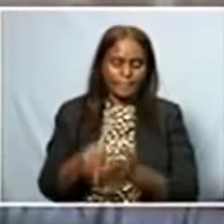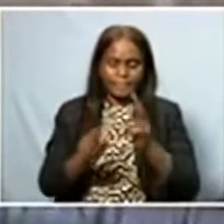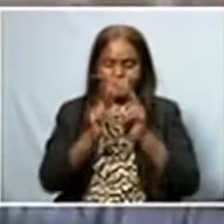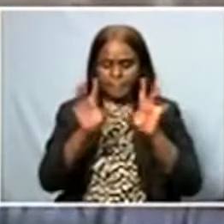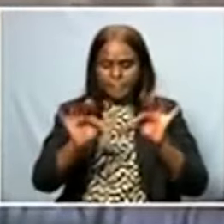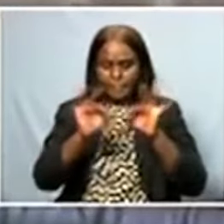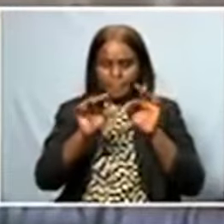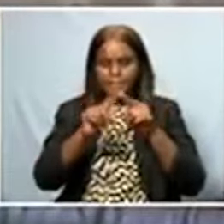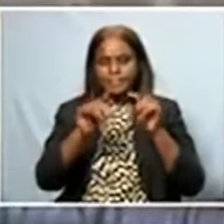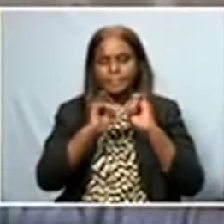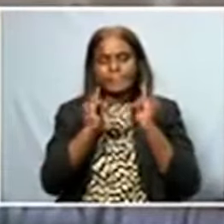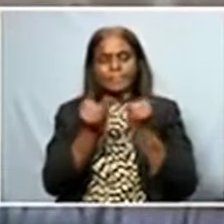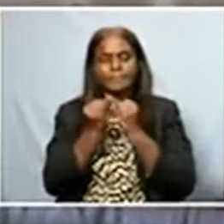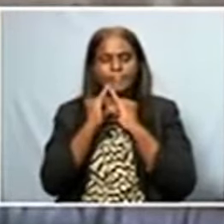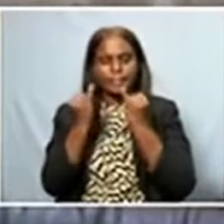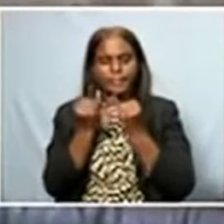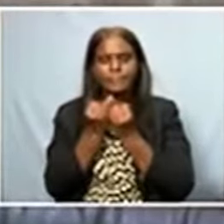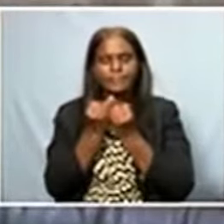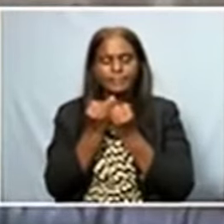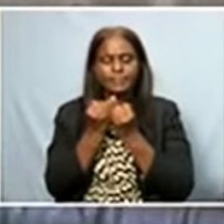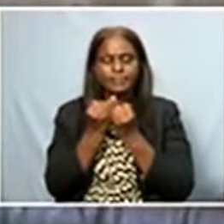to the institution.